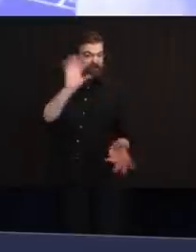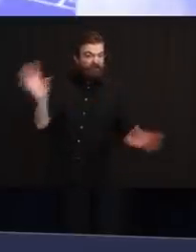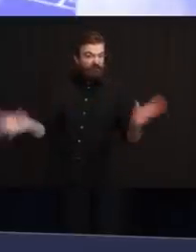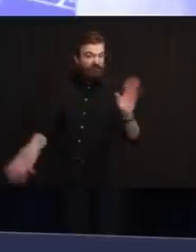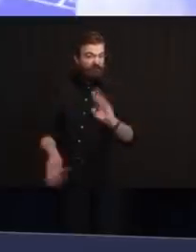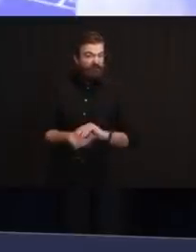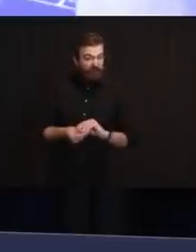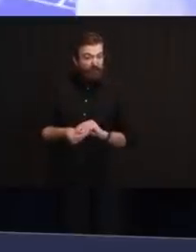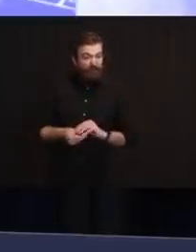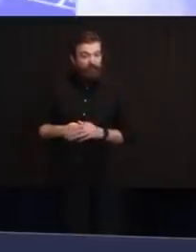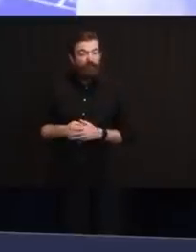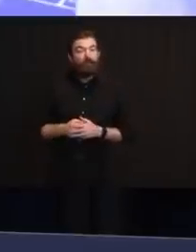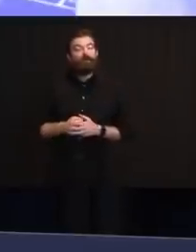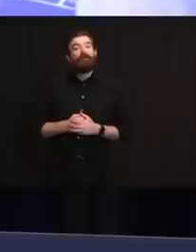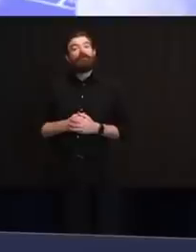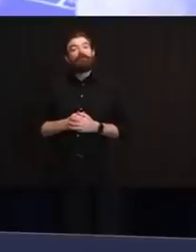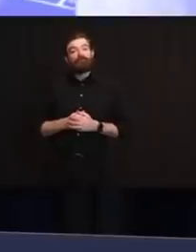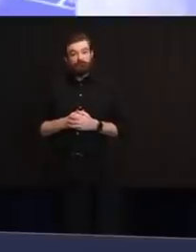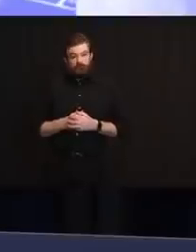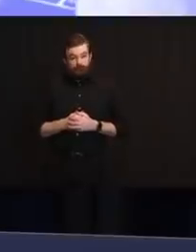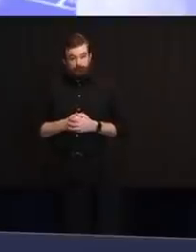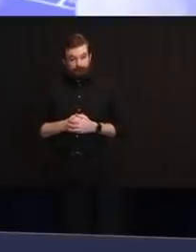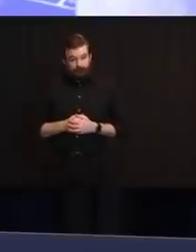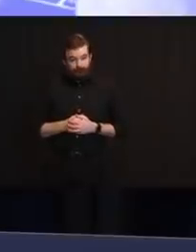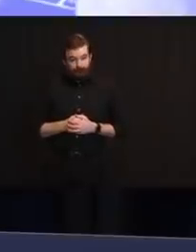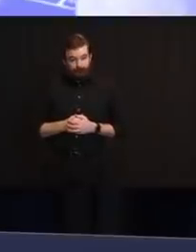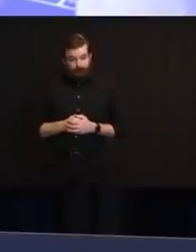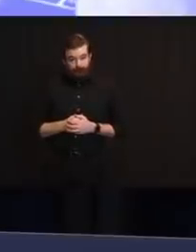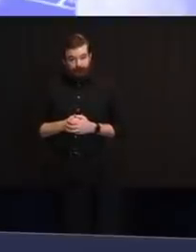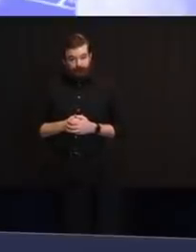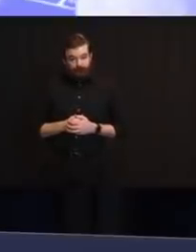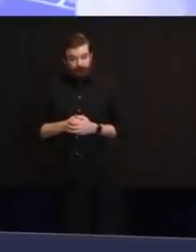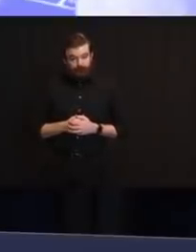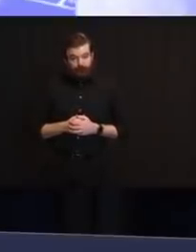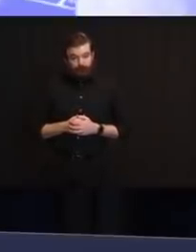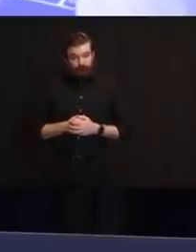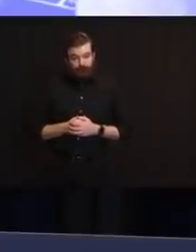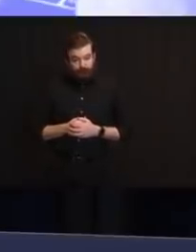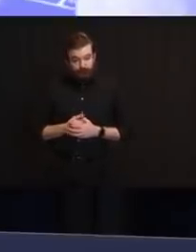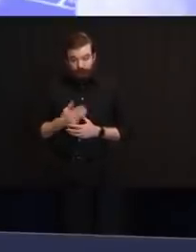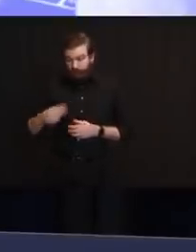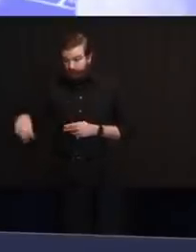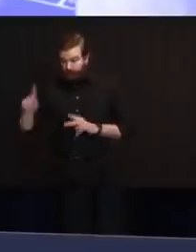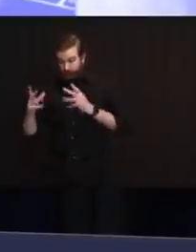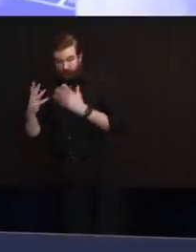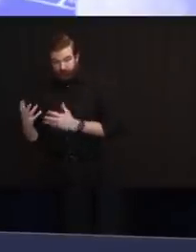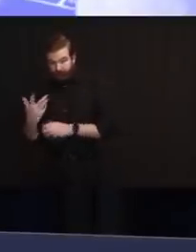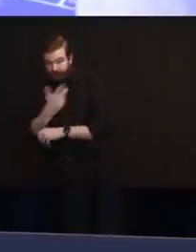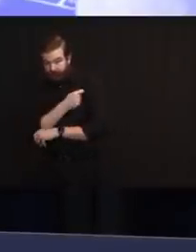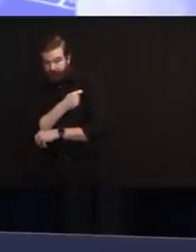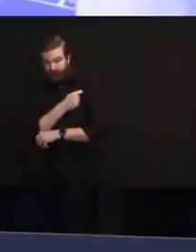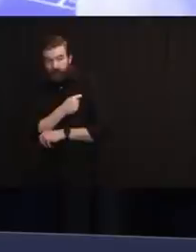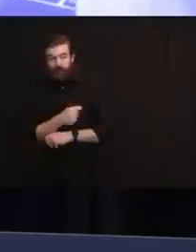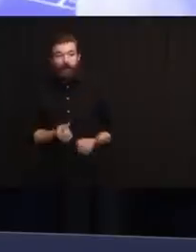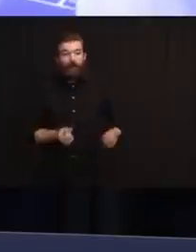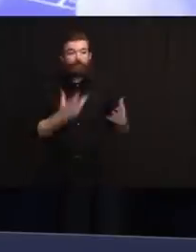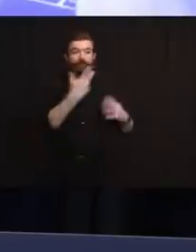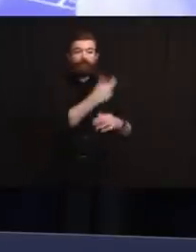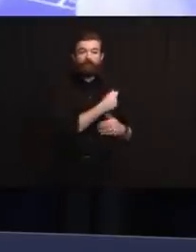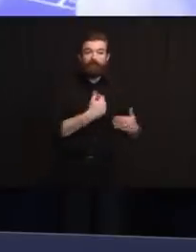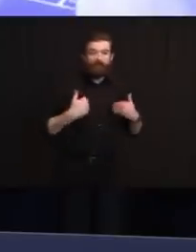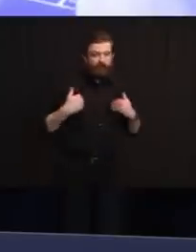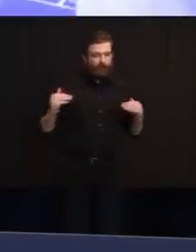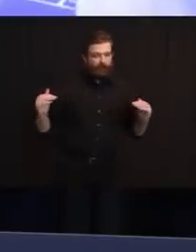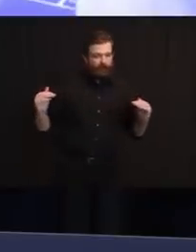for the vaccine will outpace the supply. So we will need to initiate vaccine sites in